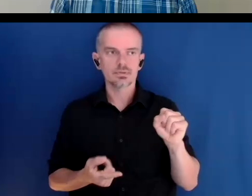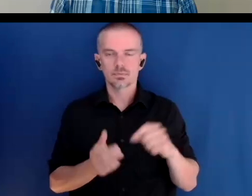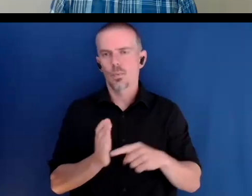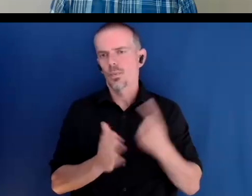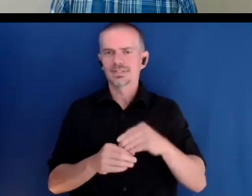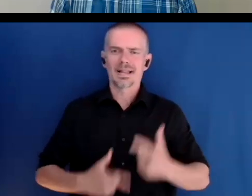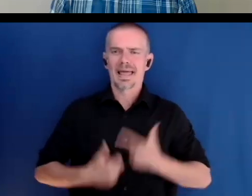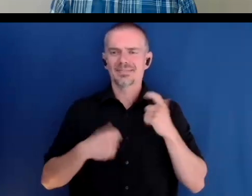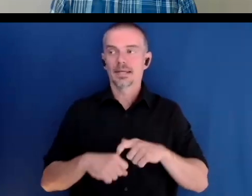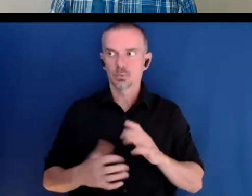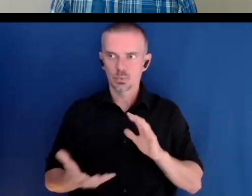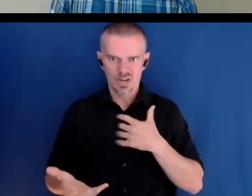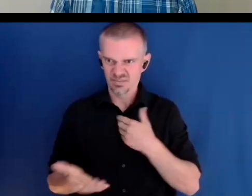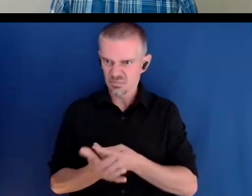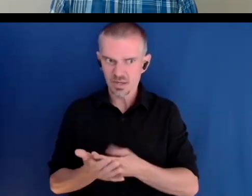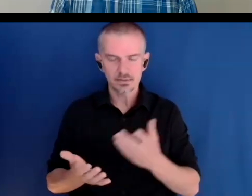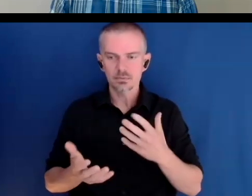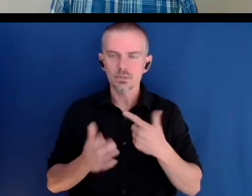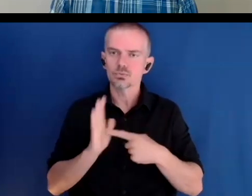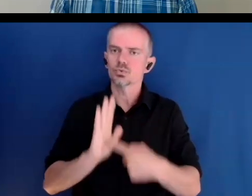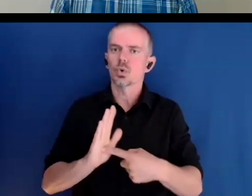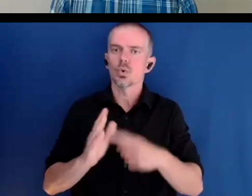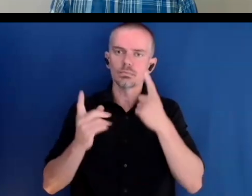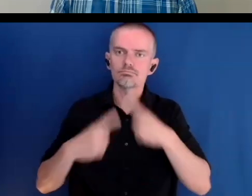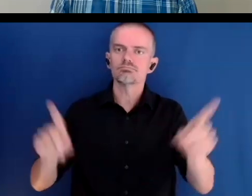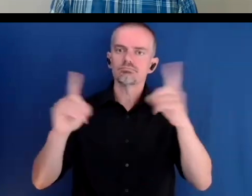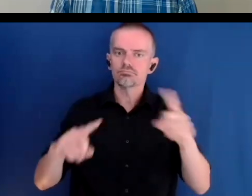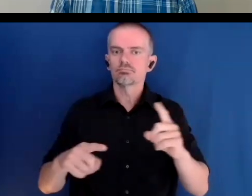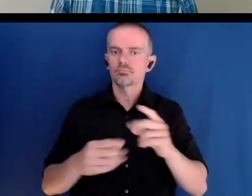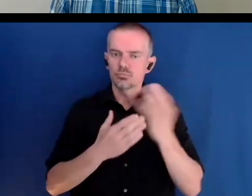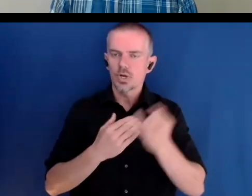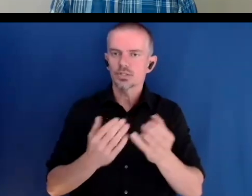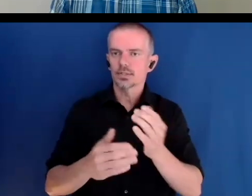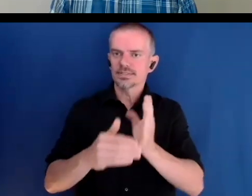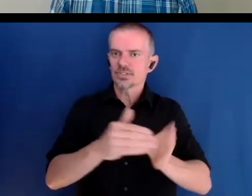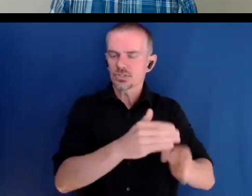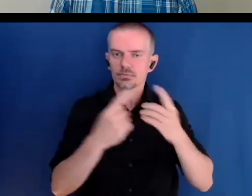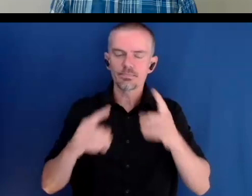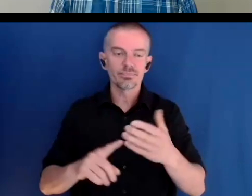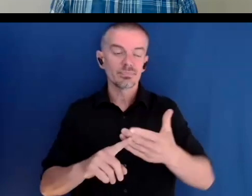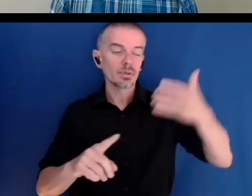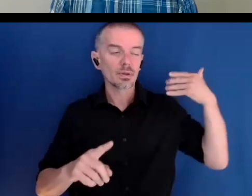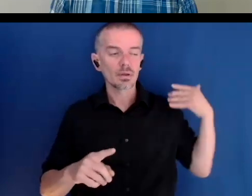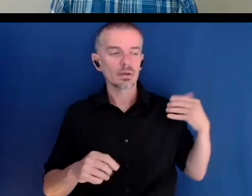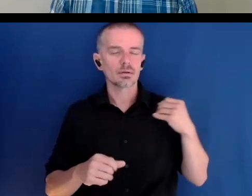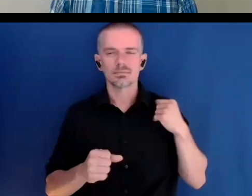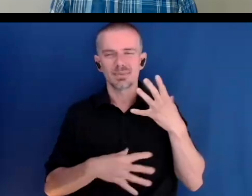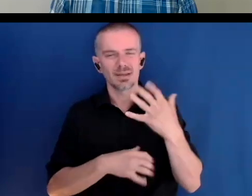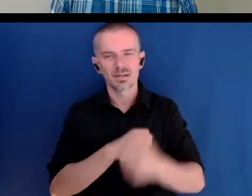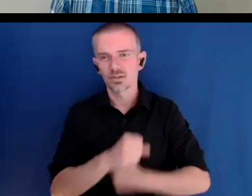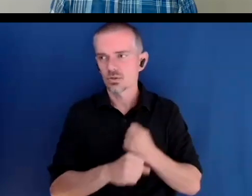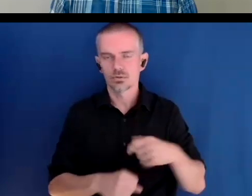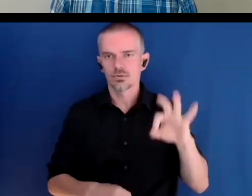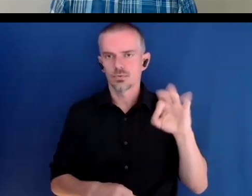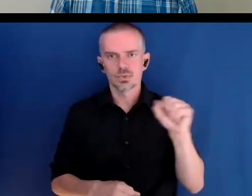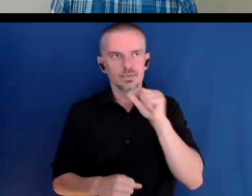that we show accomplishments. We spent a lot of decades in the agency not having enough funding to accomplish things. And